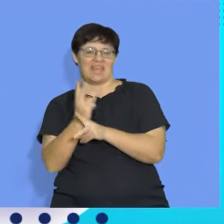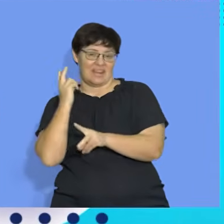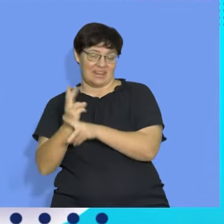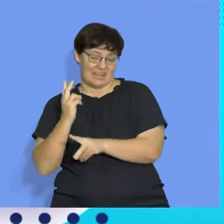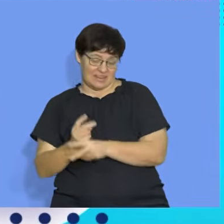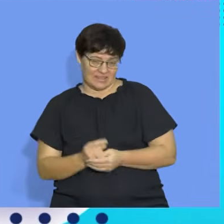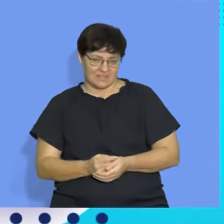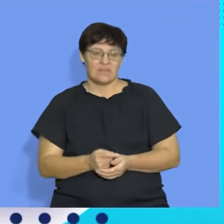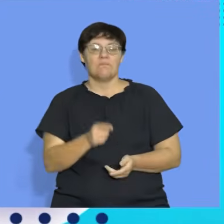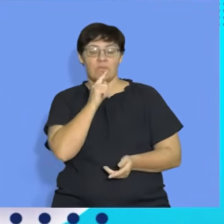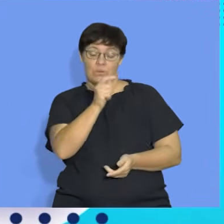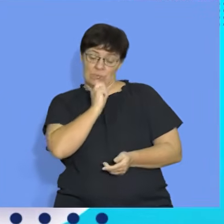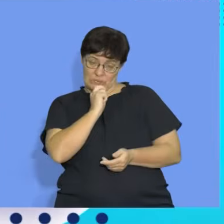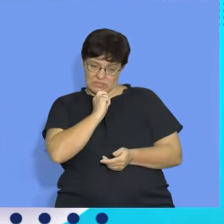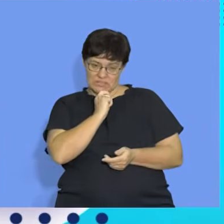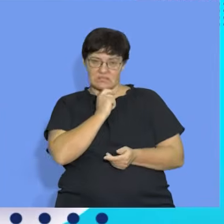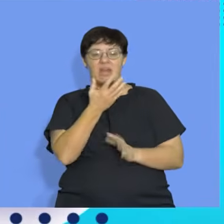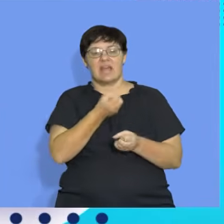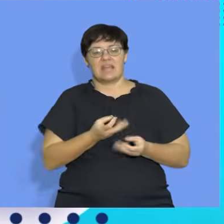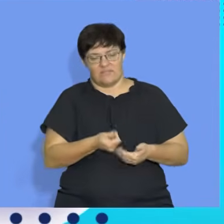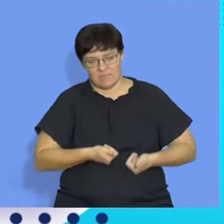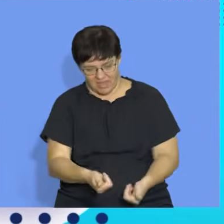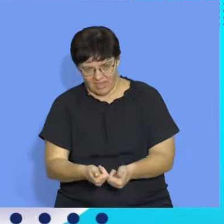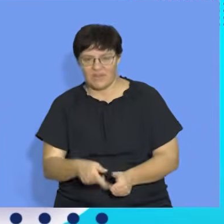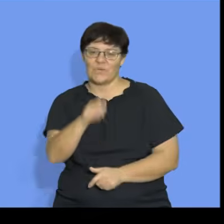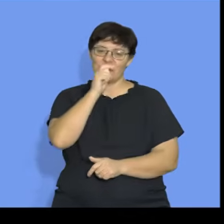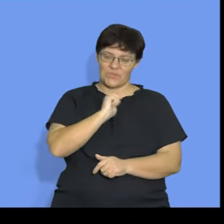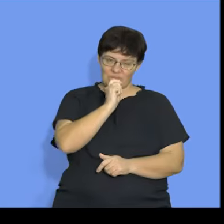using, giving back, using and giving back.